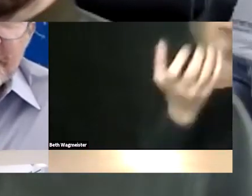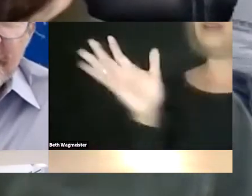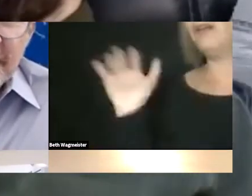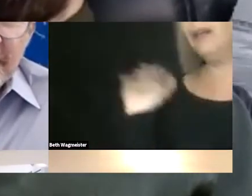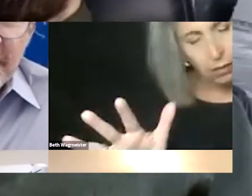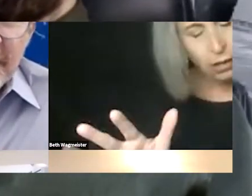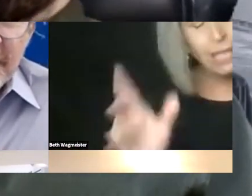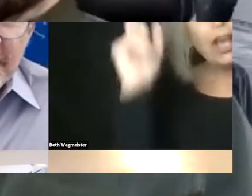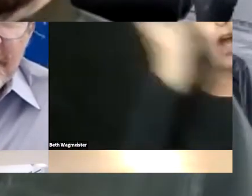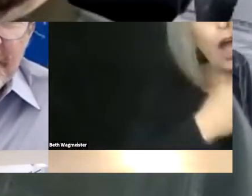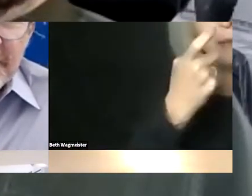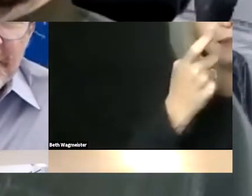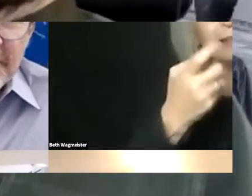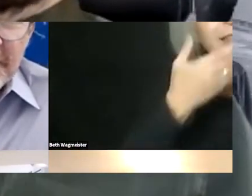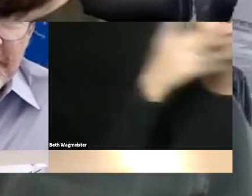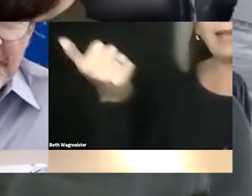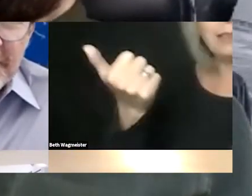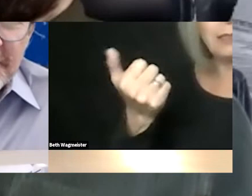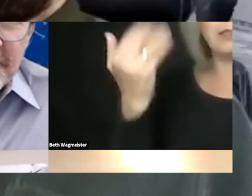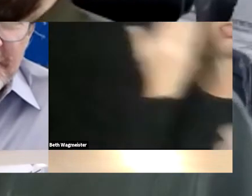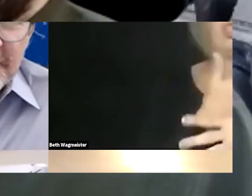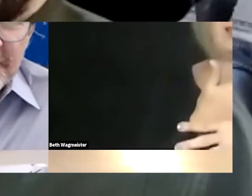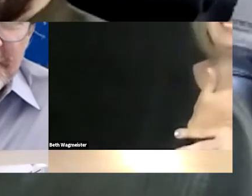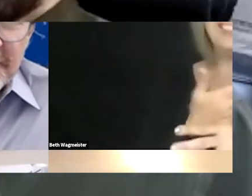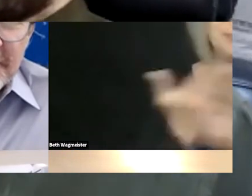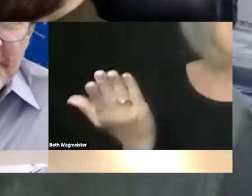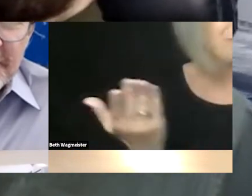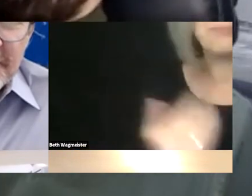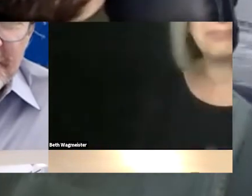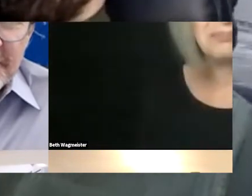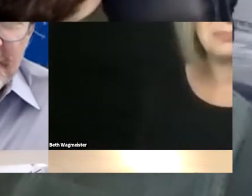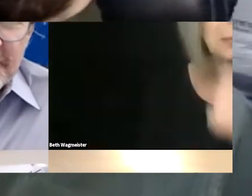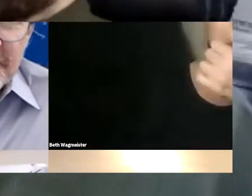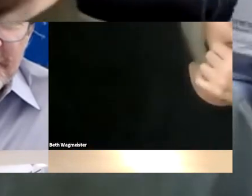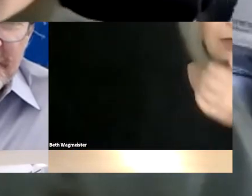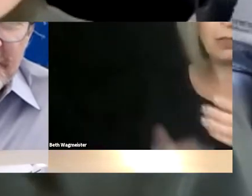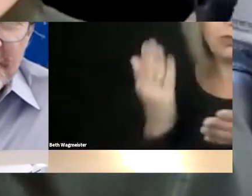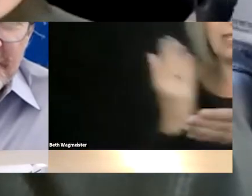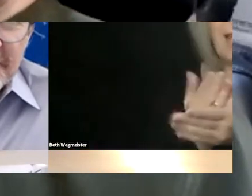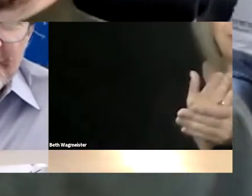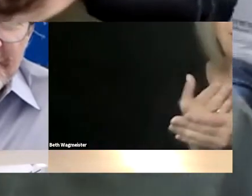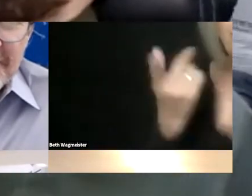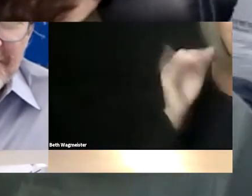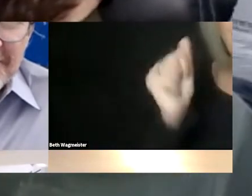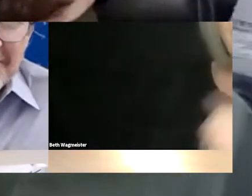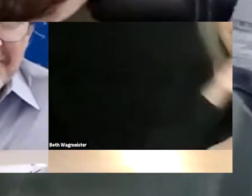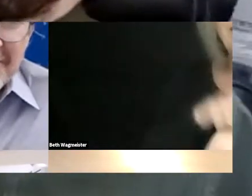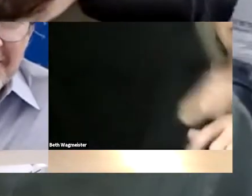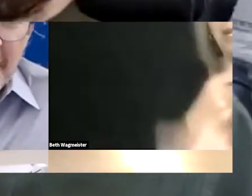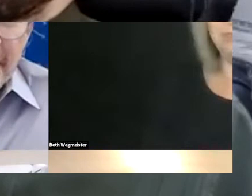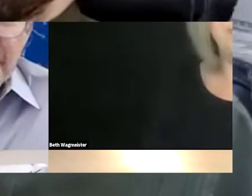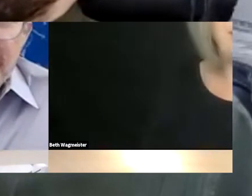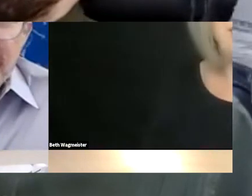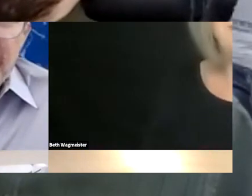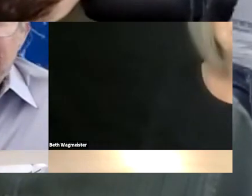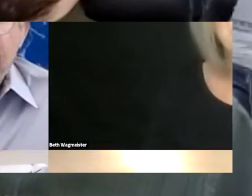description. And it makes such a difference to stop having to do that every single time.